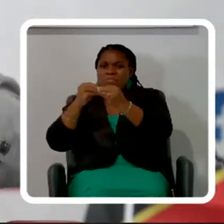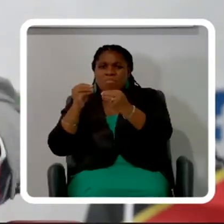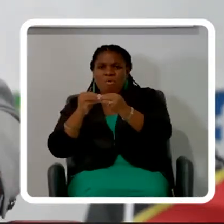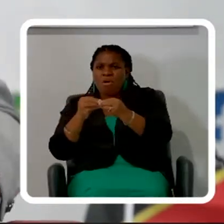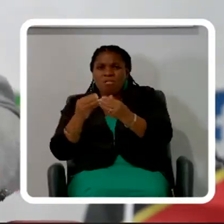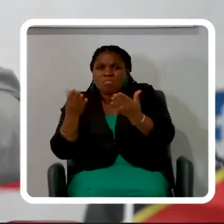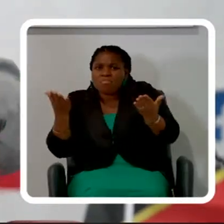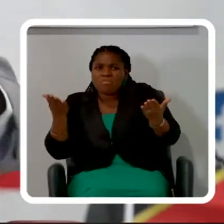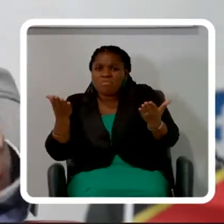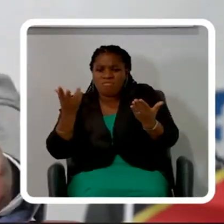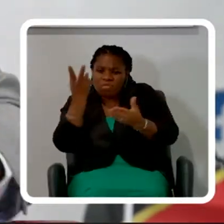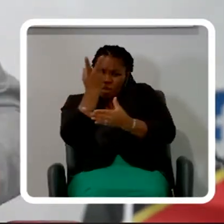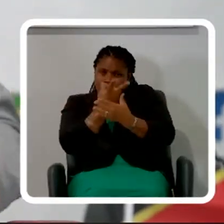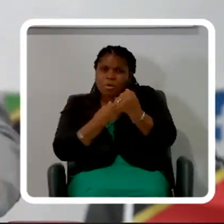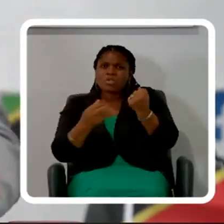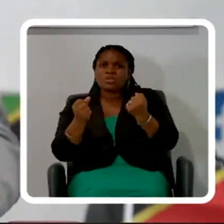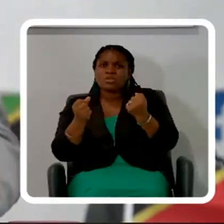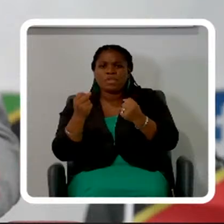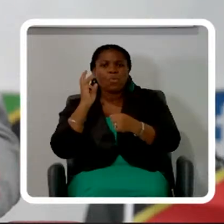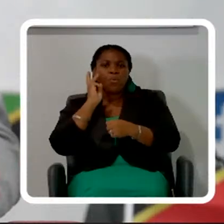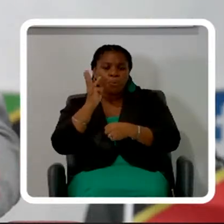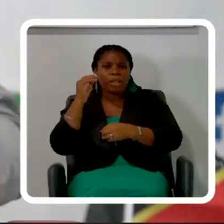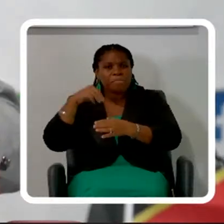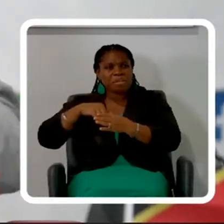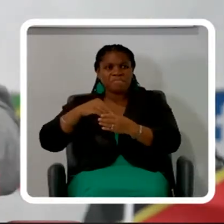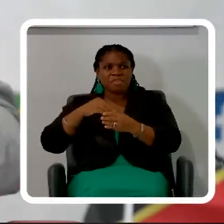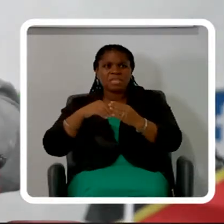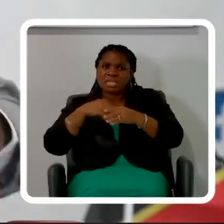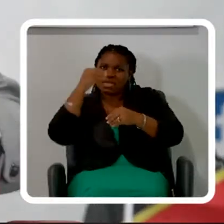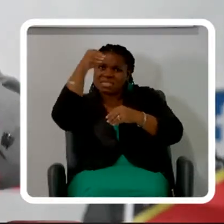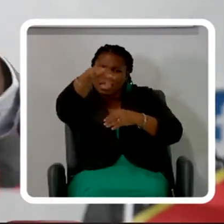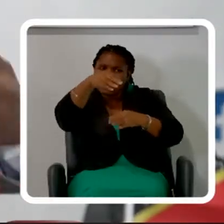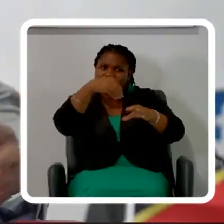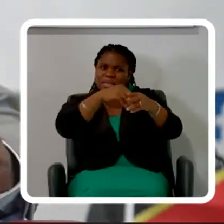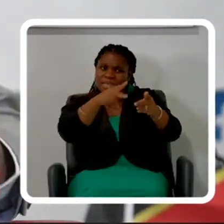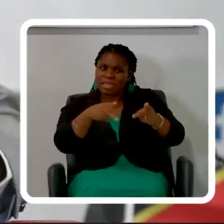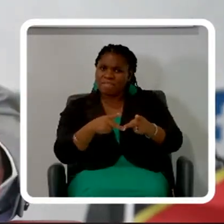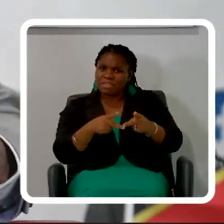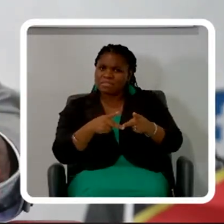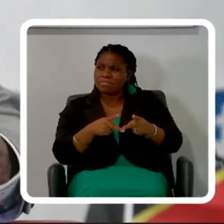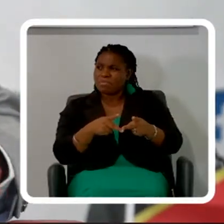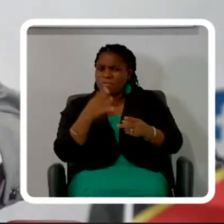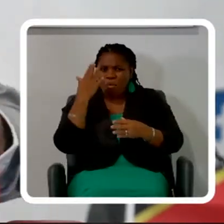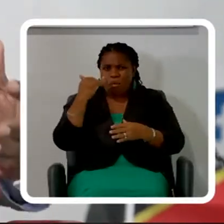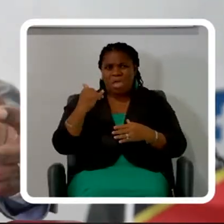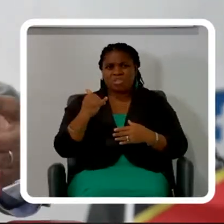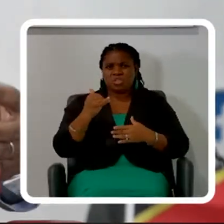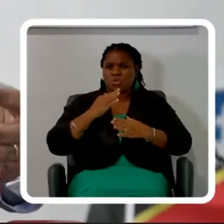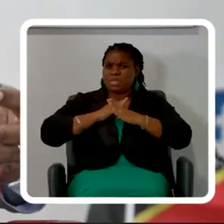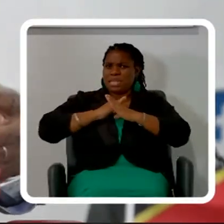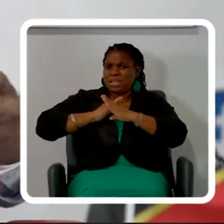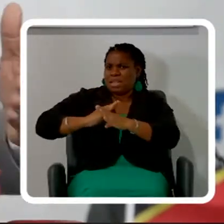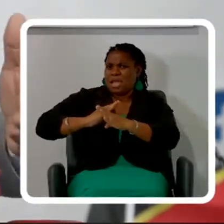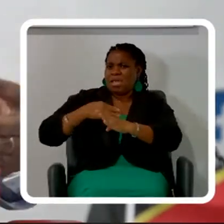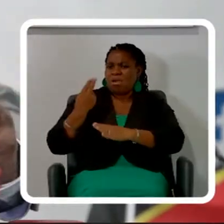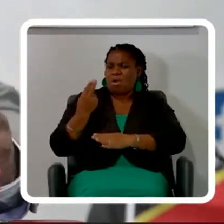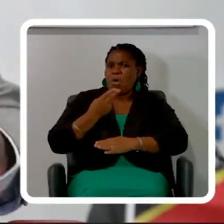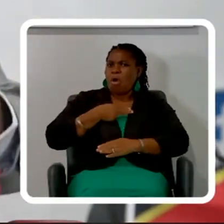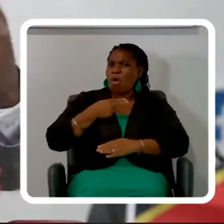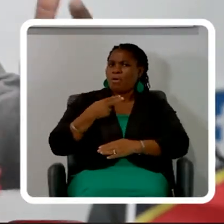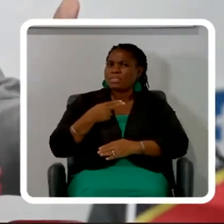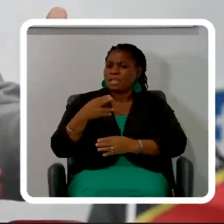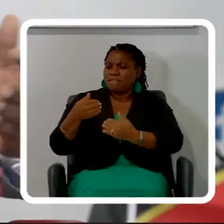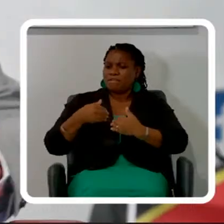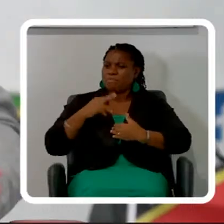It's over on Nevis, so it's right there. But why should we deny ourselves such an excellent resource to make life better